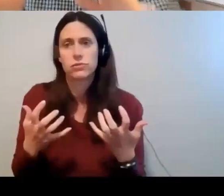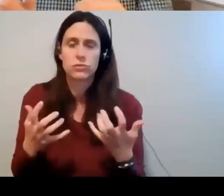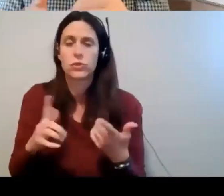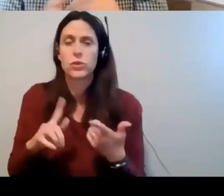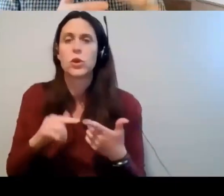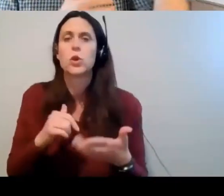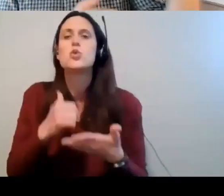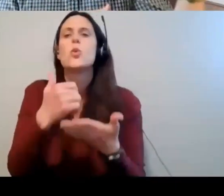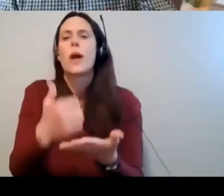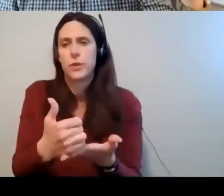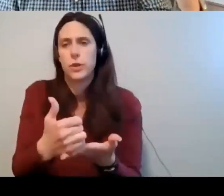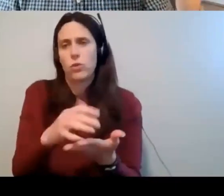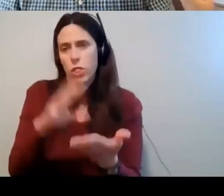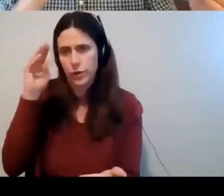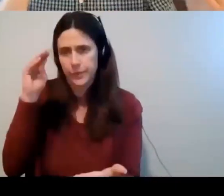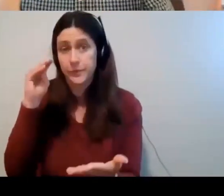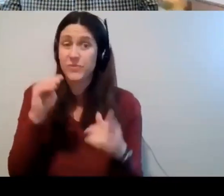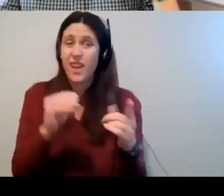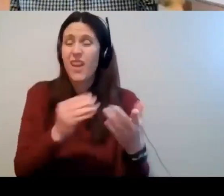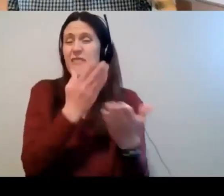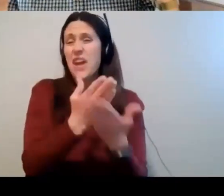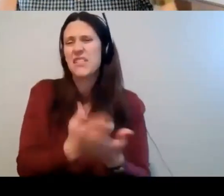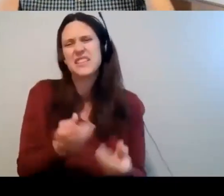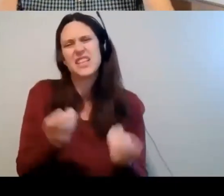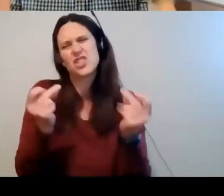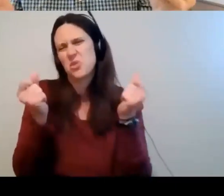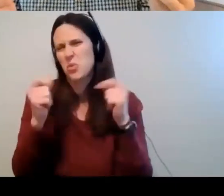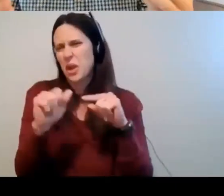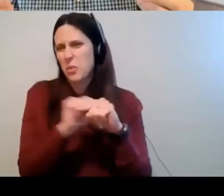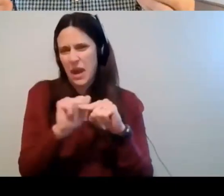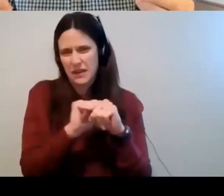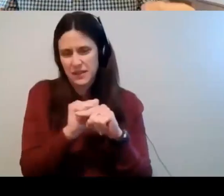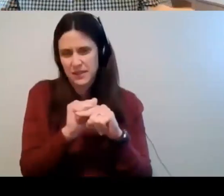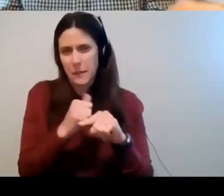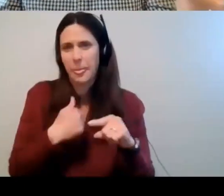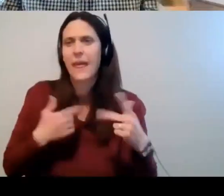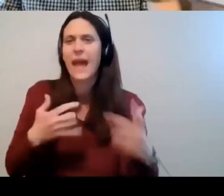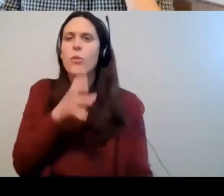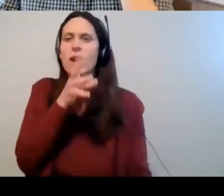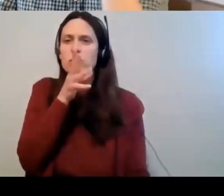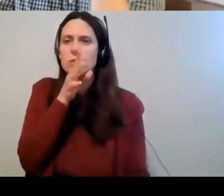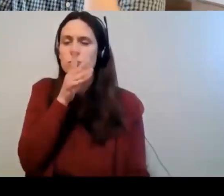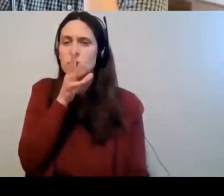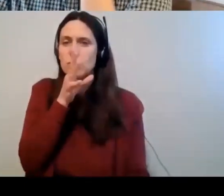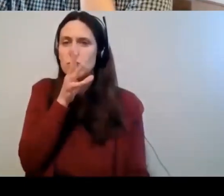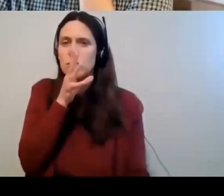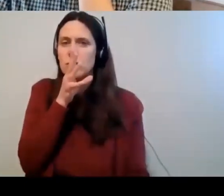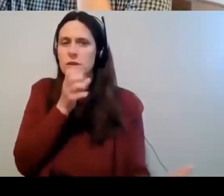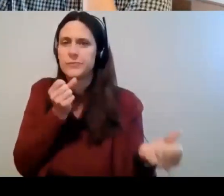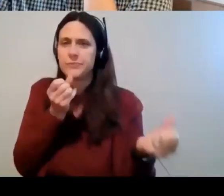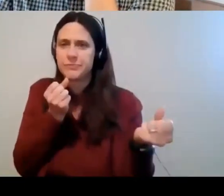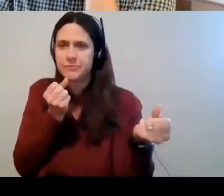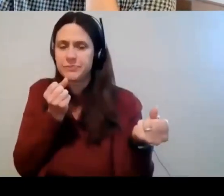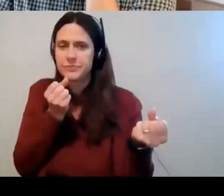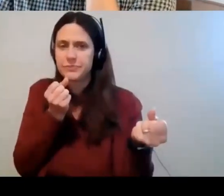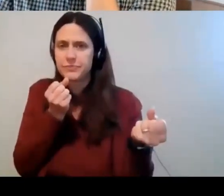help you with today. We're going to move quickly through validation. We'll just do a quick practice. I'm going to have you verbalize out loud. I